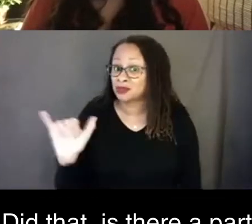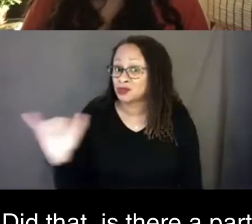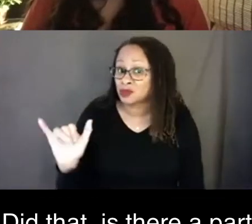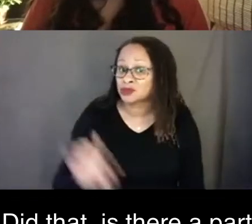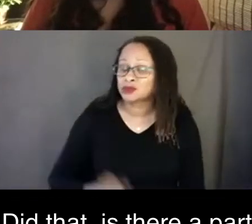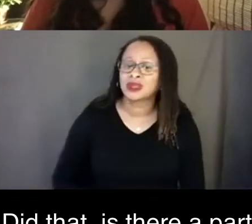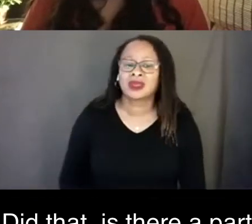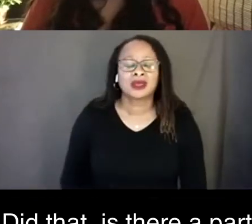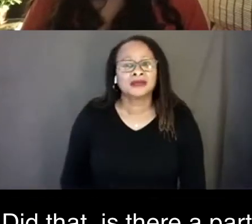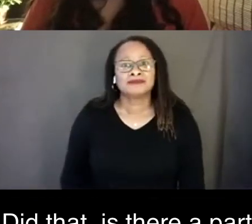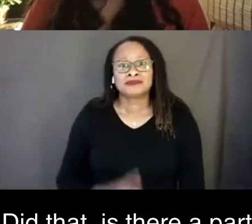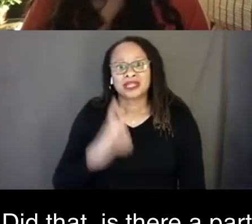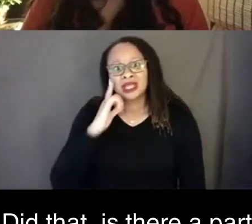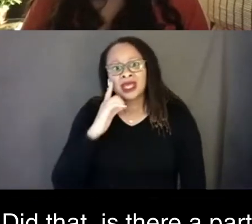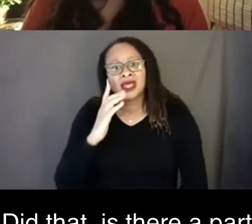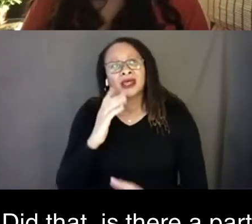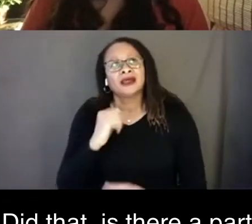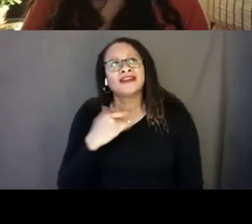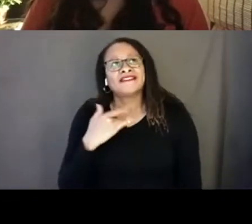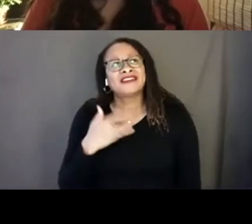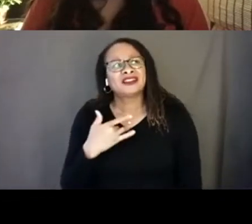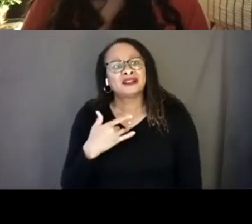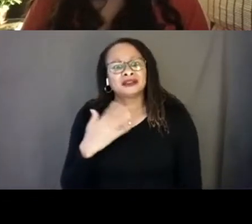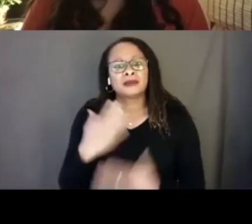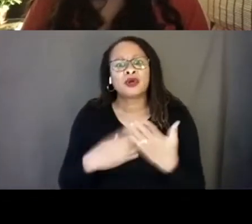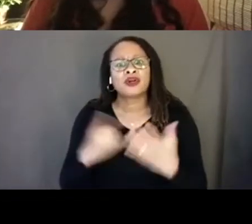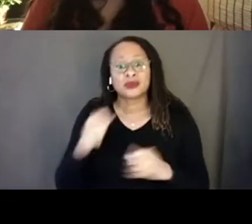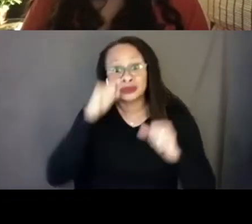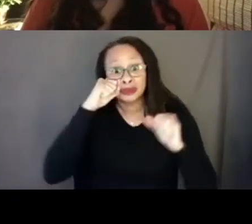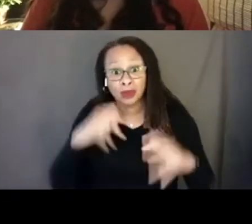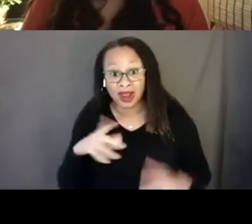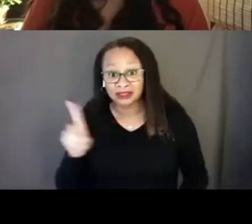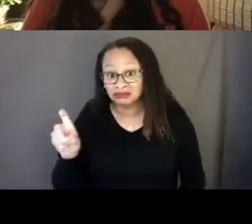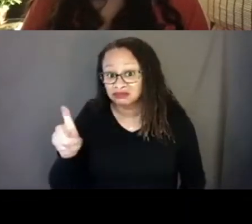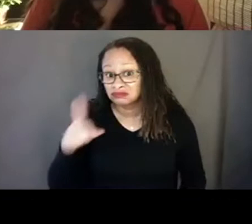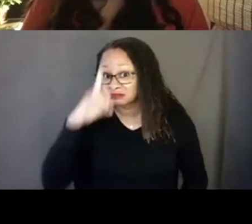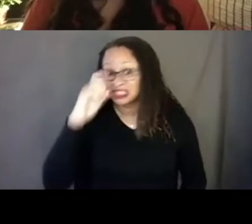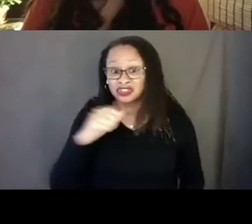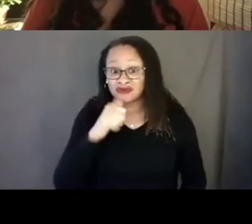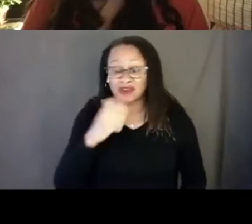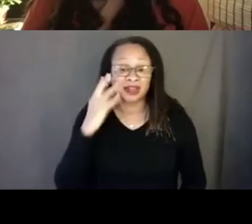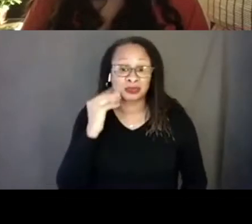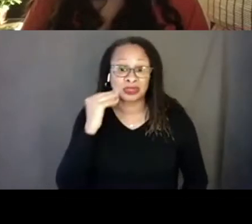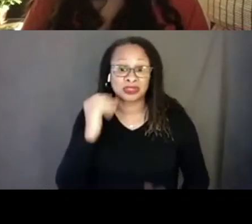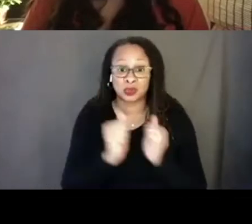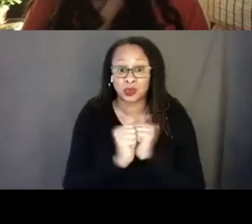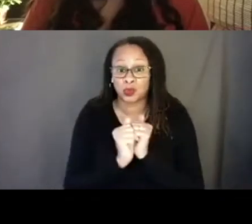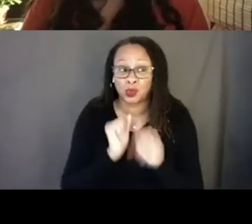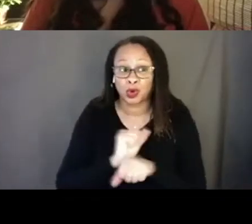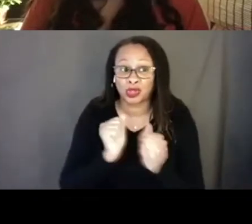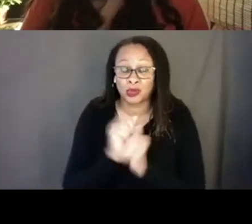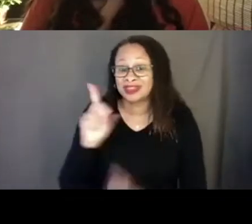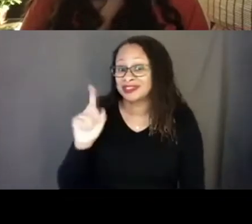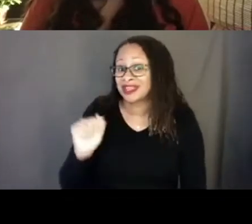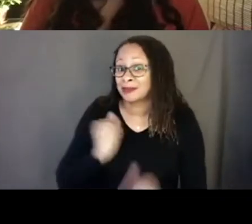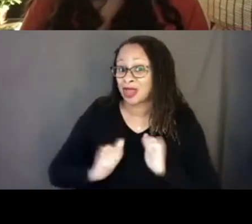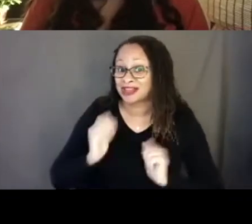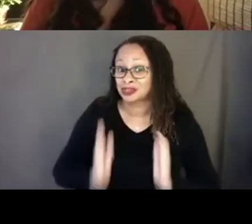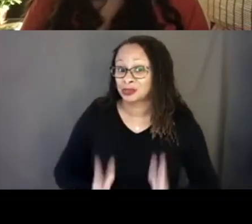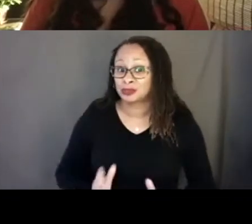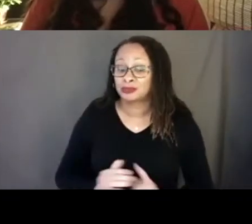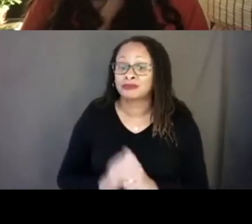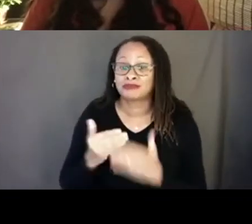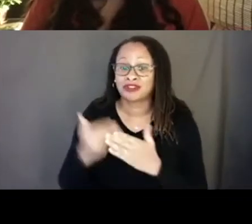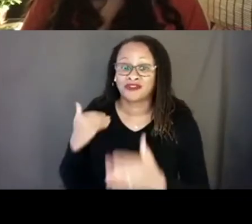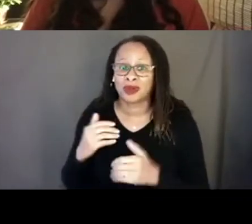Is there a part of you that was surprised because you hadn't had experience working with disabled actors before? Surprised at